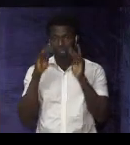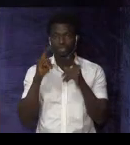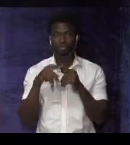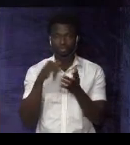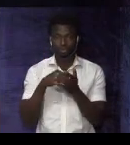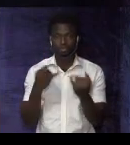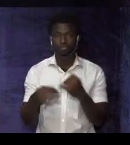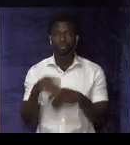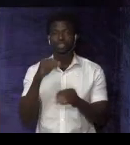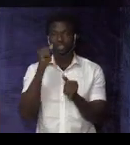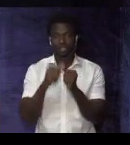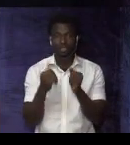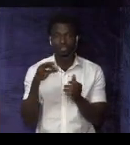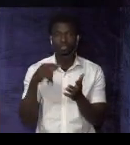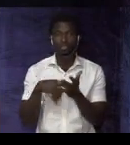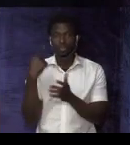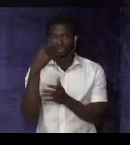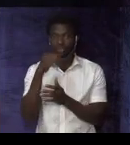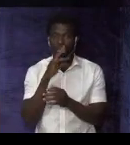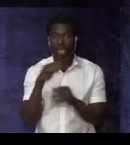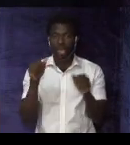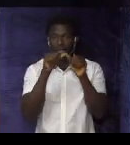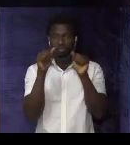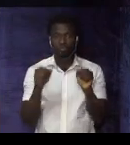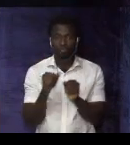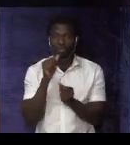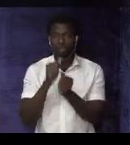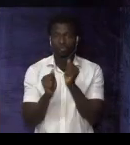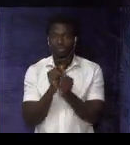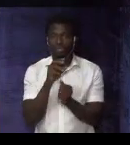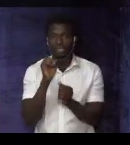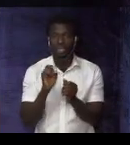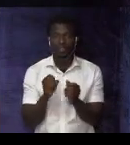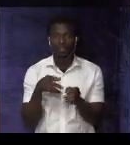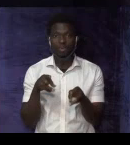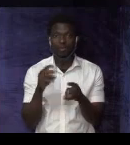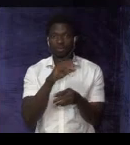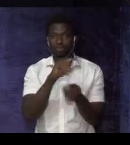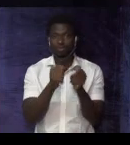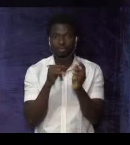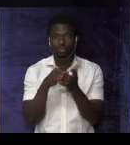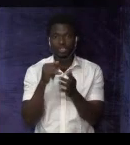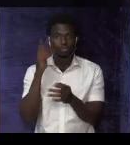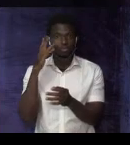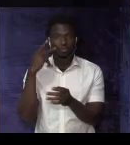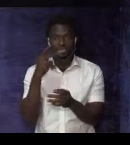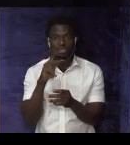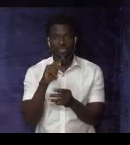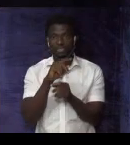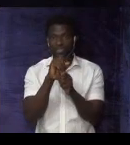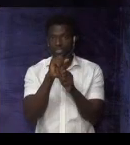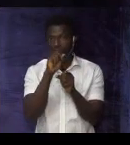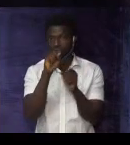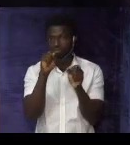today. Each of these faces are squares. Whichever way you turn it, you will always see a square.